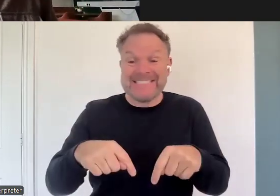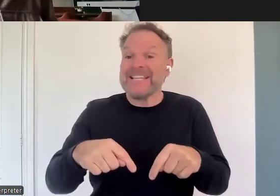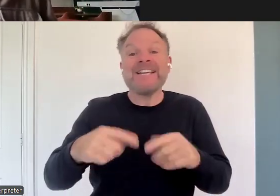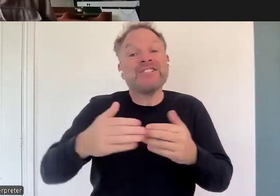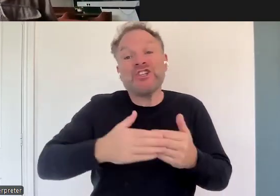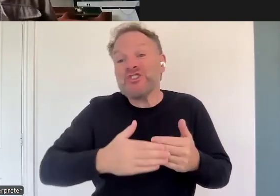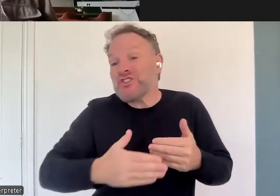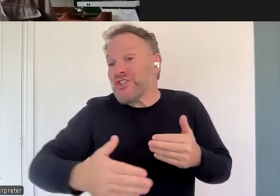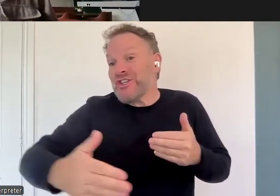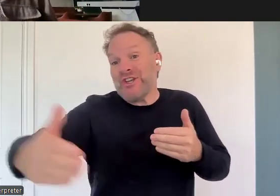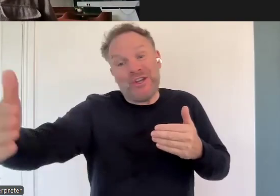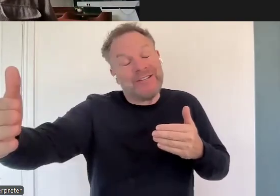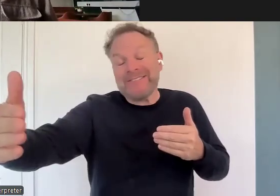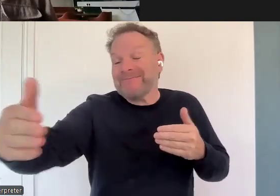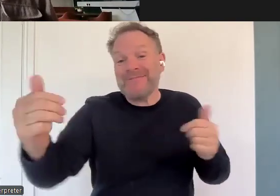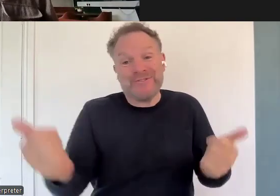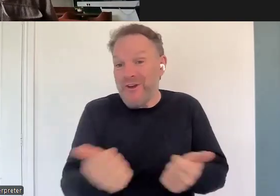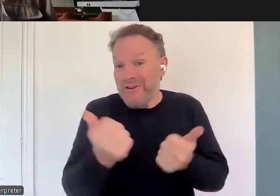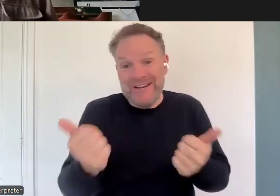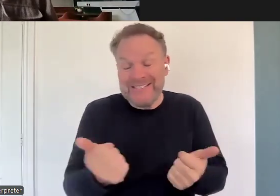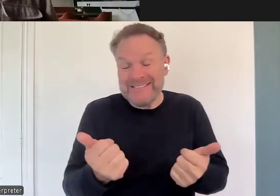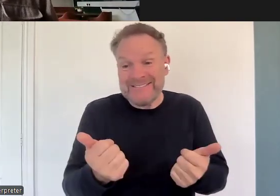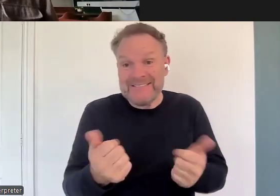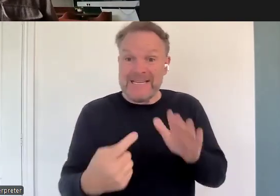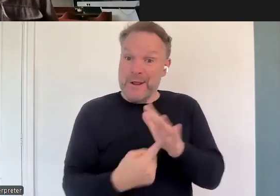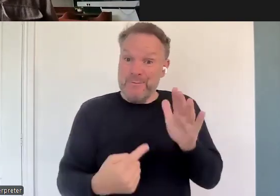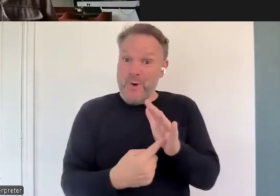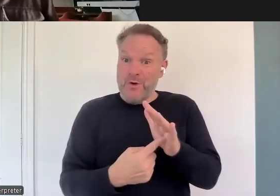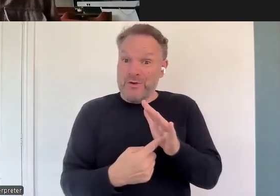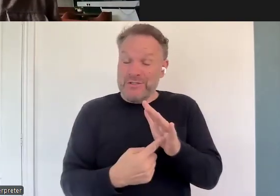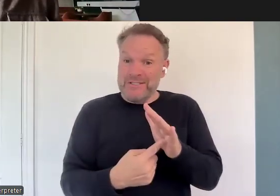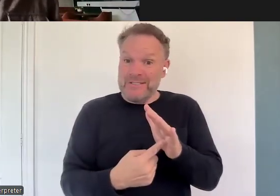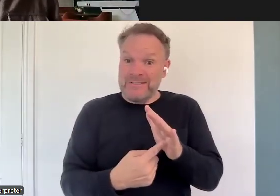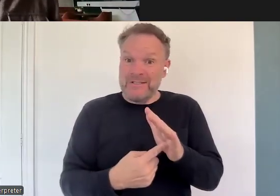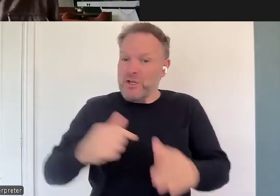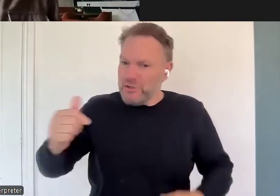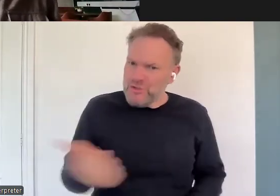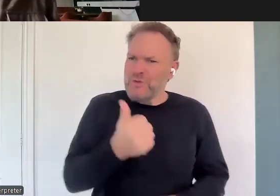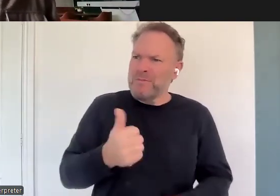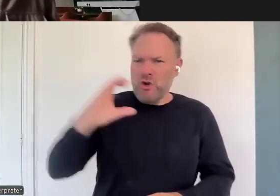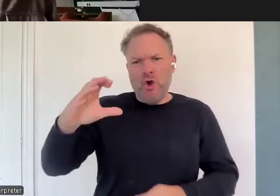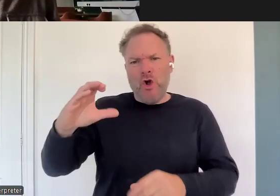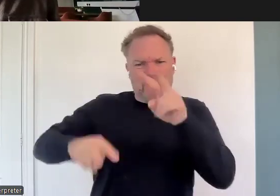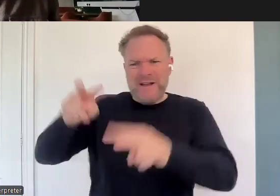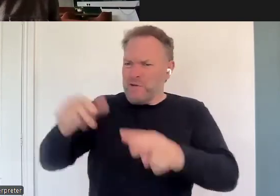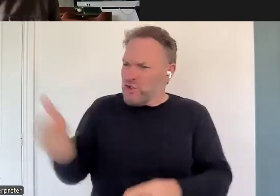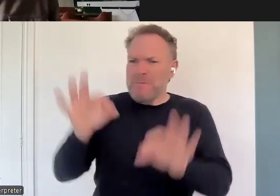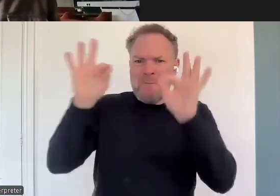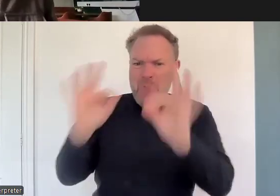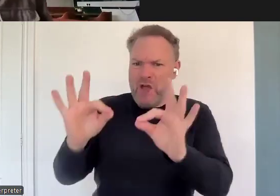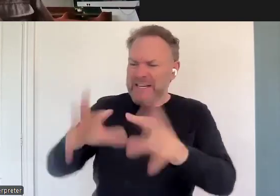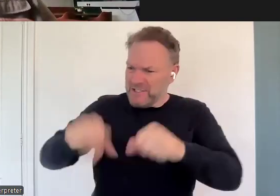as much as it's a destination. The important thing isn't to say you should all be co-evaluating and it should be perfect and you need to do it